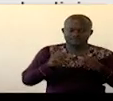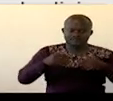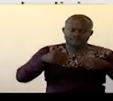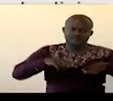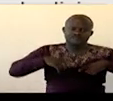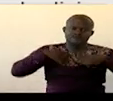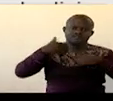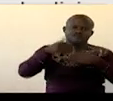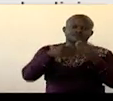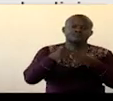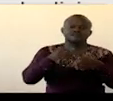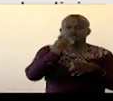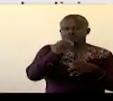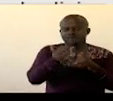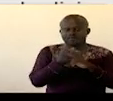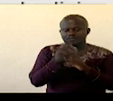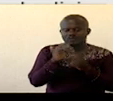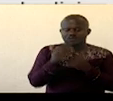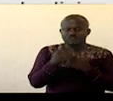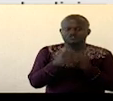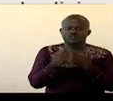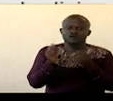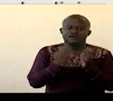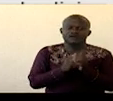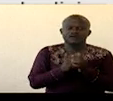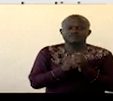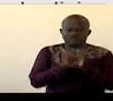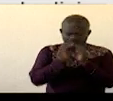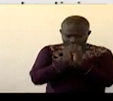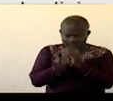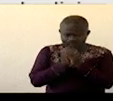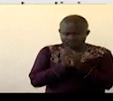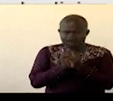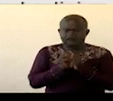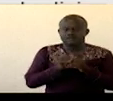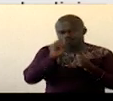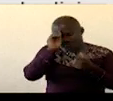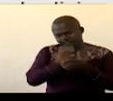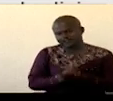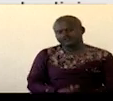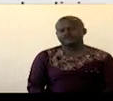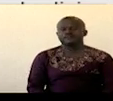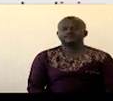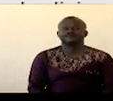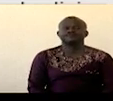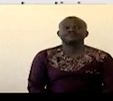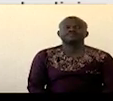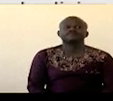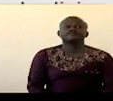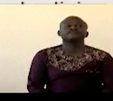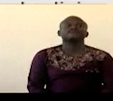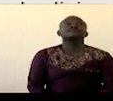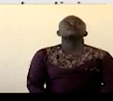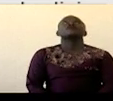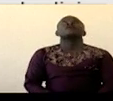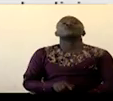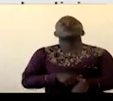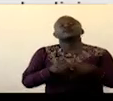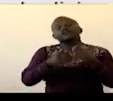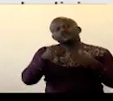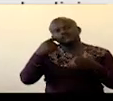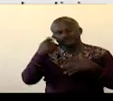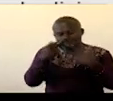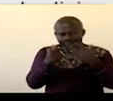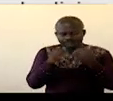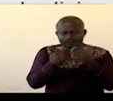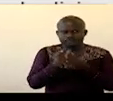human through culture and religious beliefs. Here, when we see the nature or